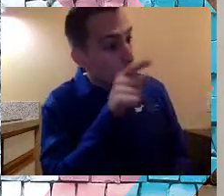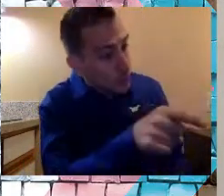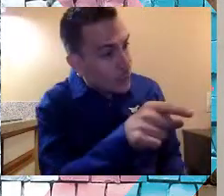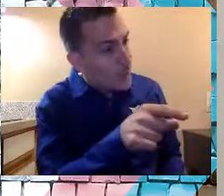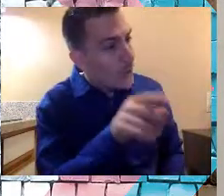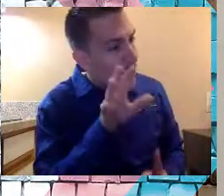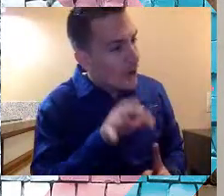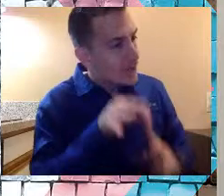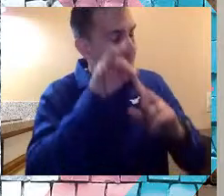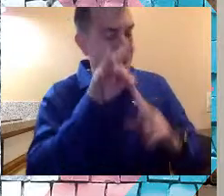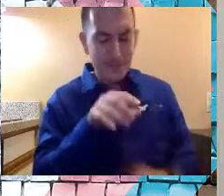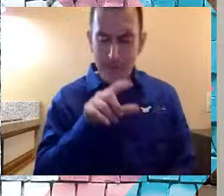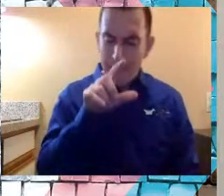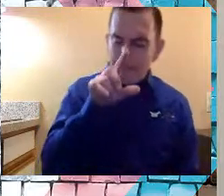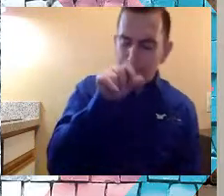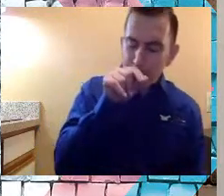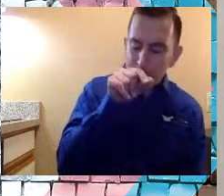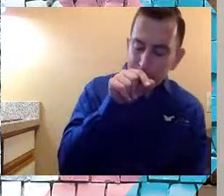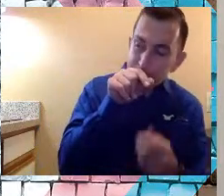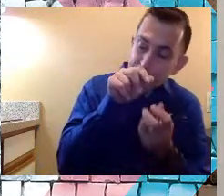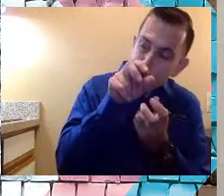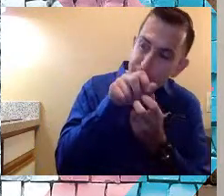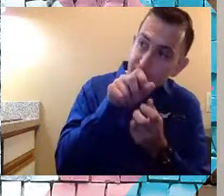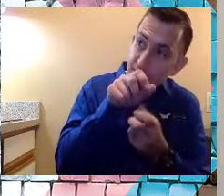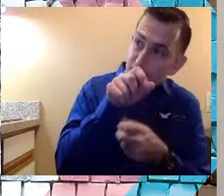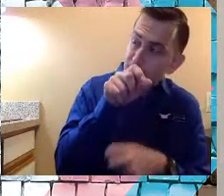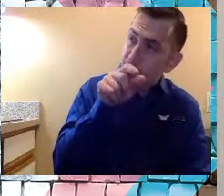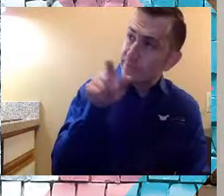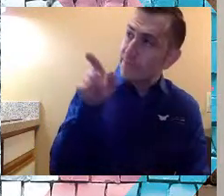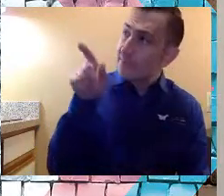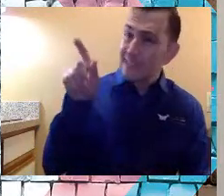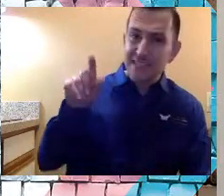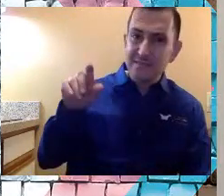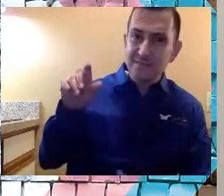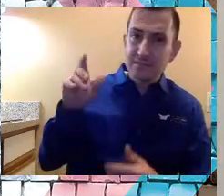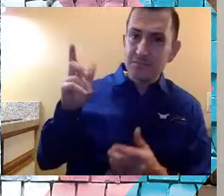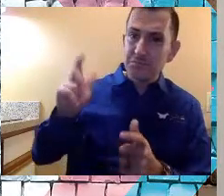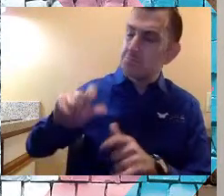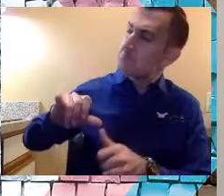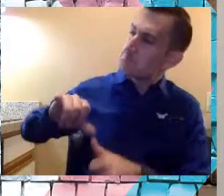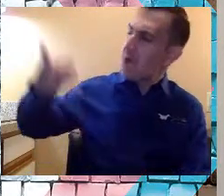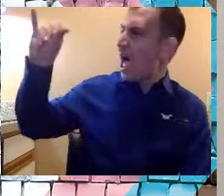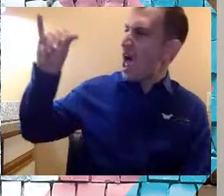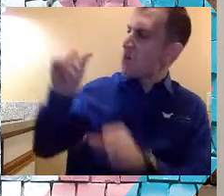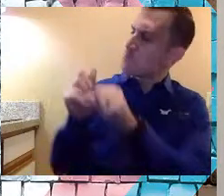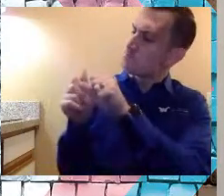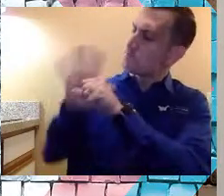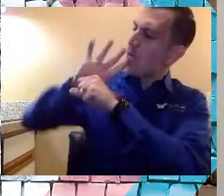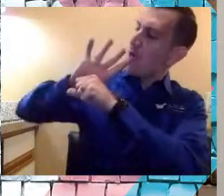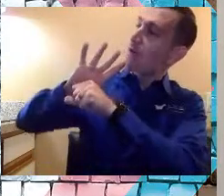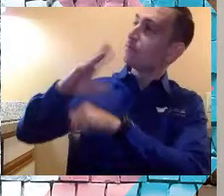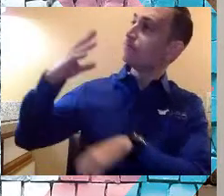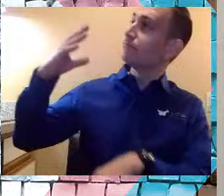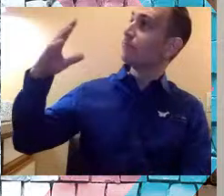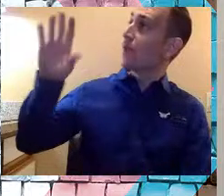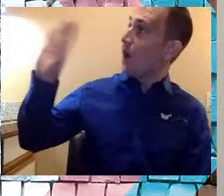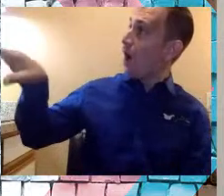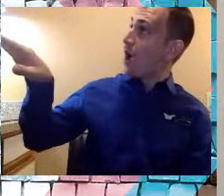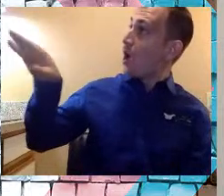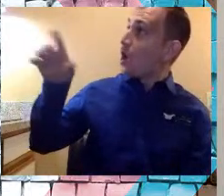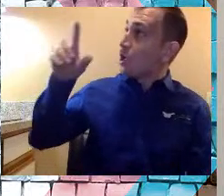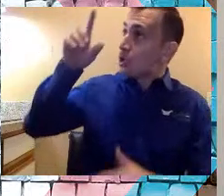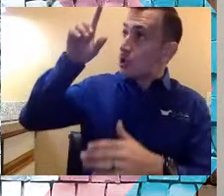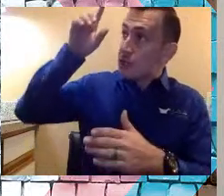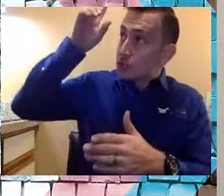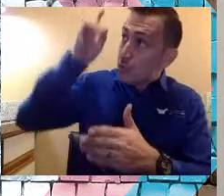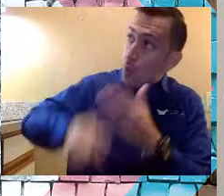tiny bird is being told by this giant peacock, it's what's inside that counts, is